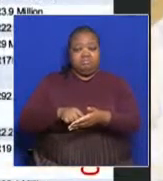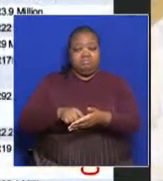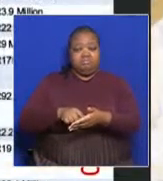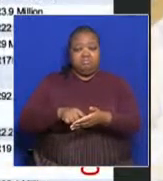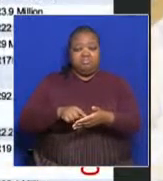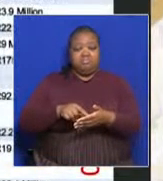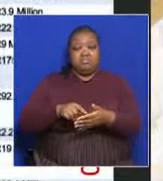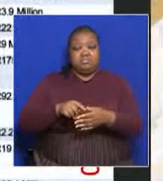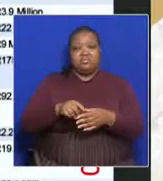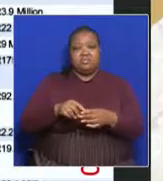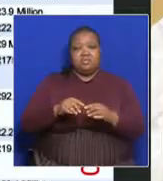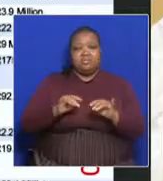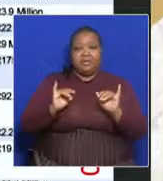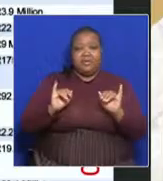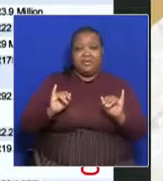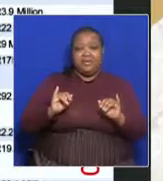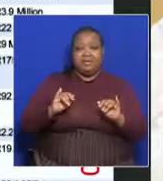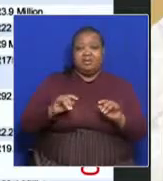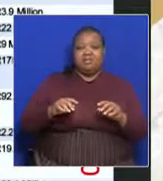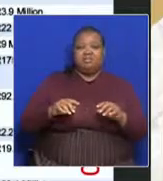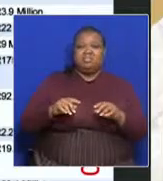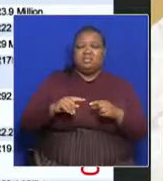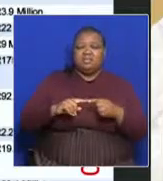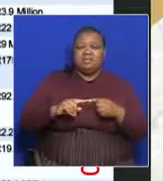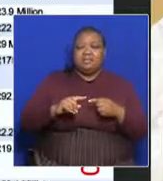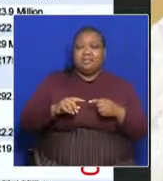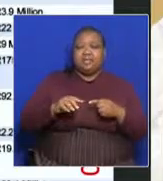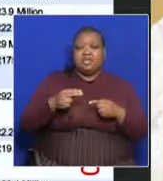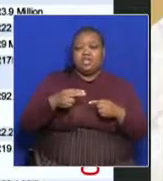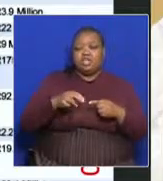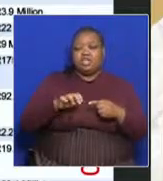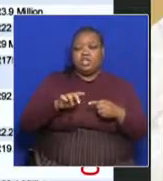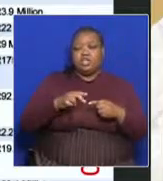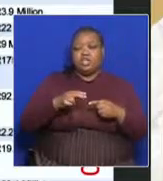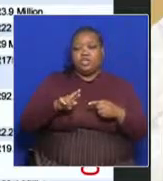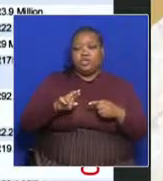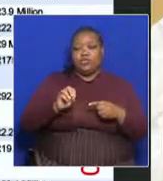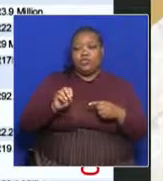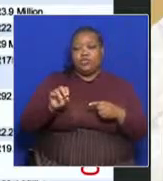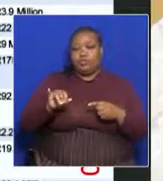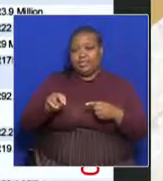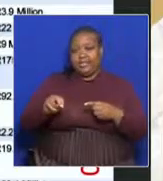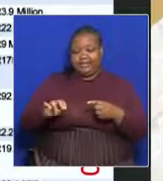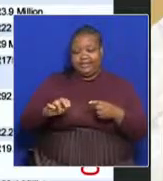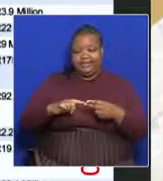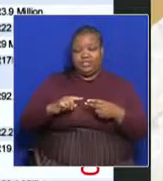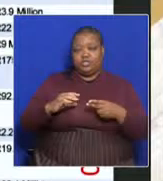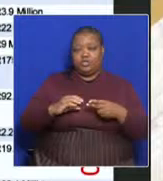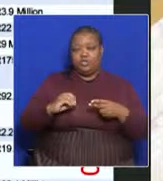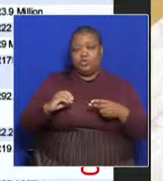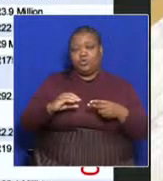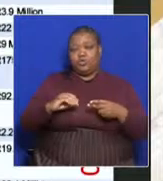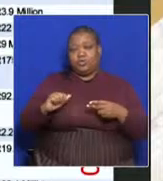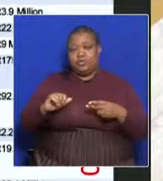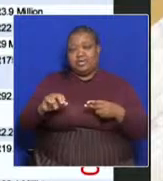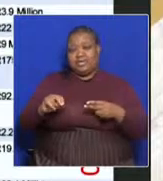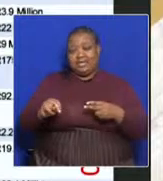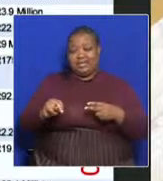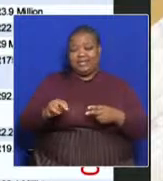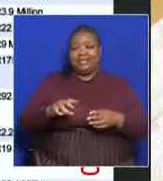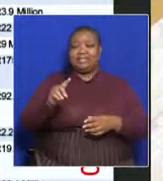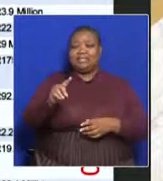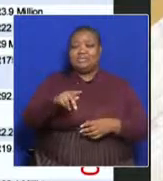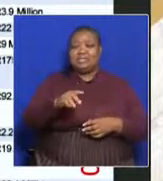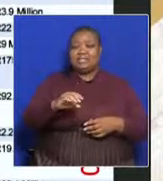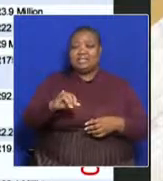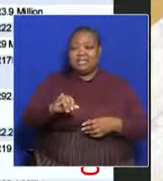cocaine seizures from a particular date from the DPCI KwaZulu-Natal Serious Organized Crime Unit,